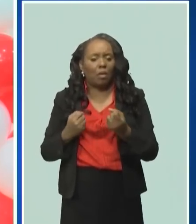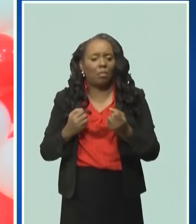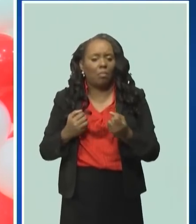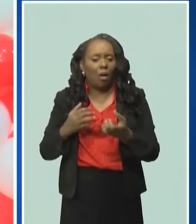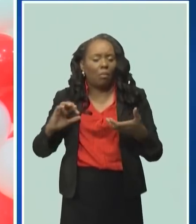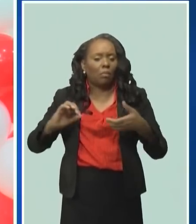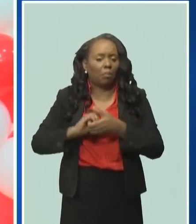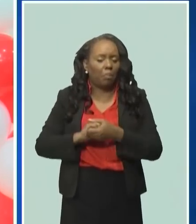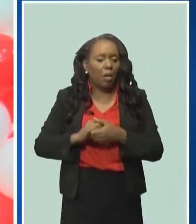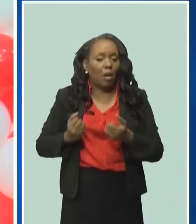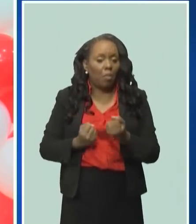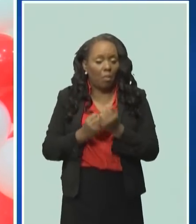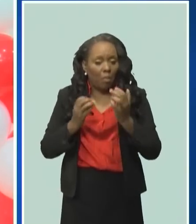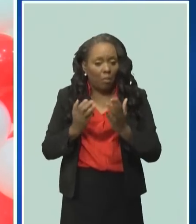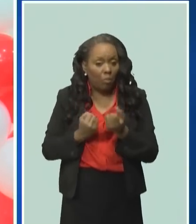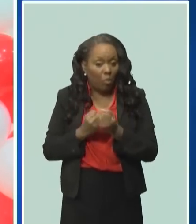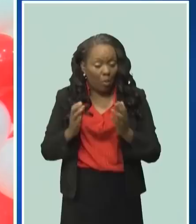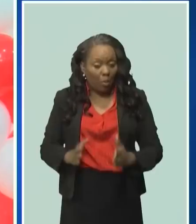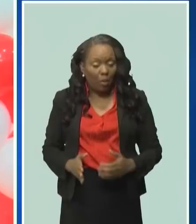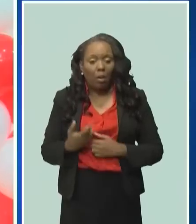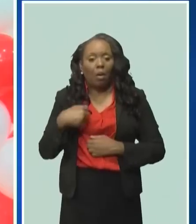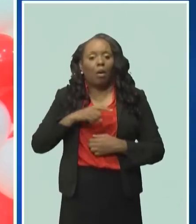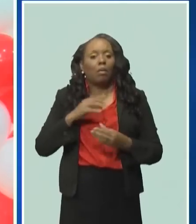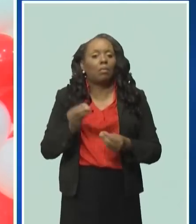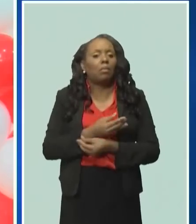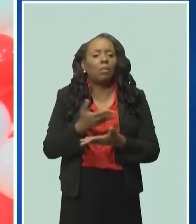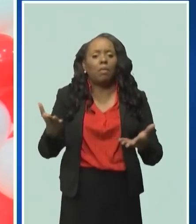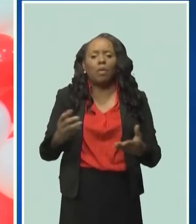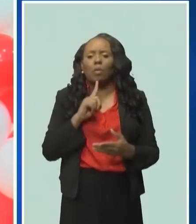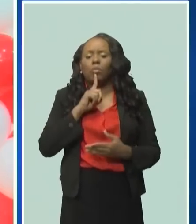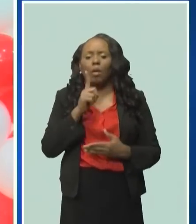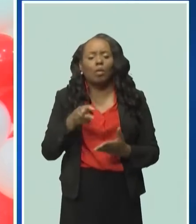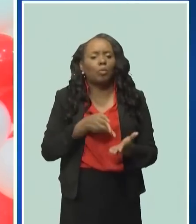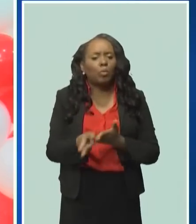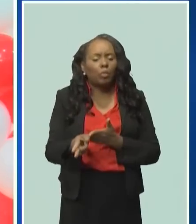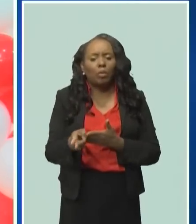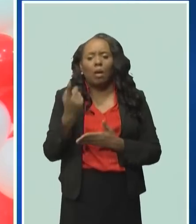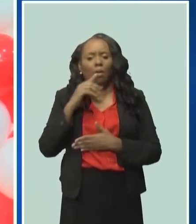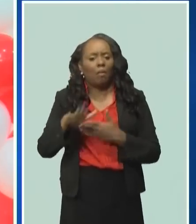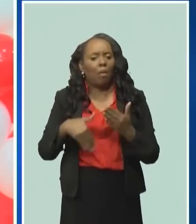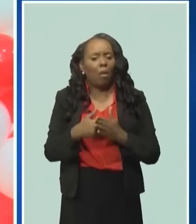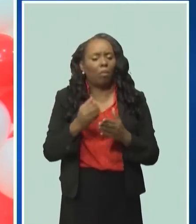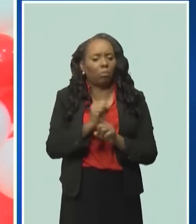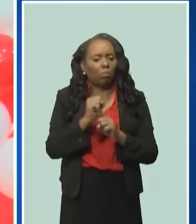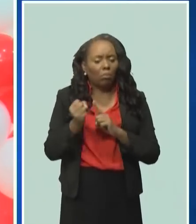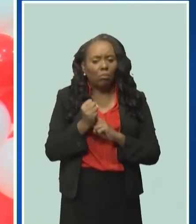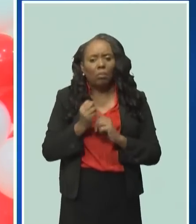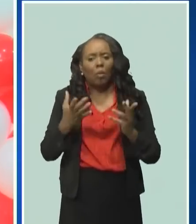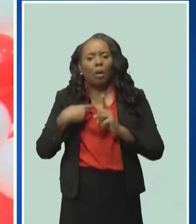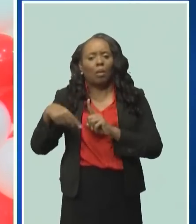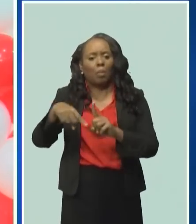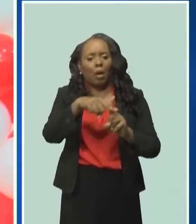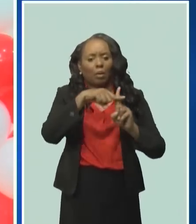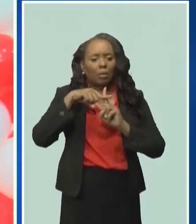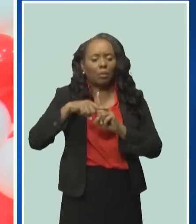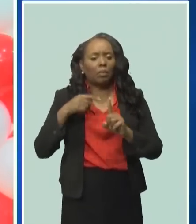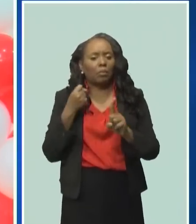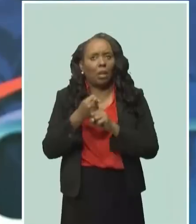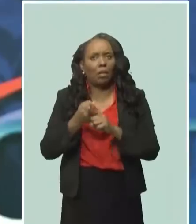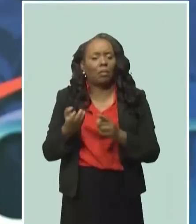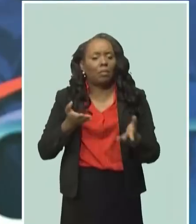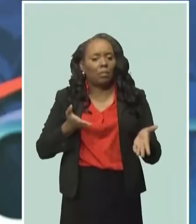care and compassion we bring to every single interaction, and the deep-rooted desire to make a positive impact in the lives of those we